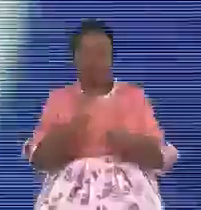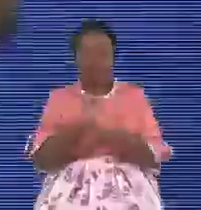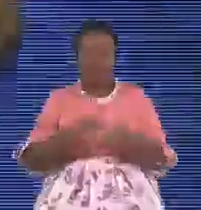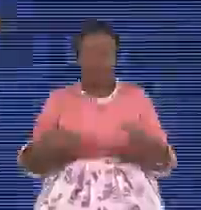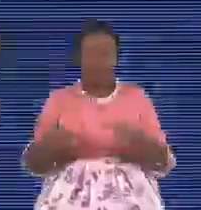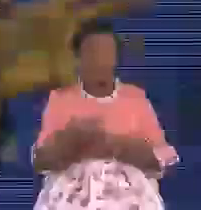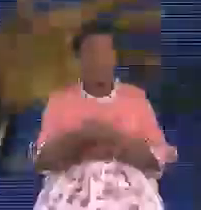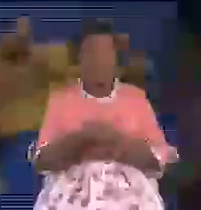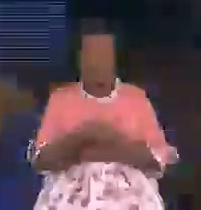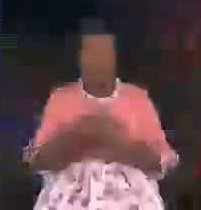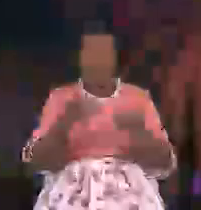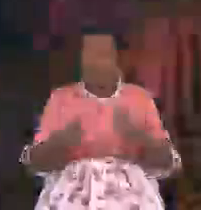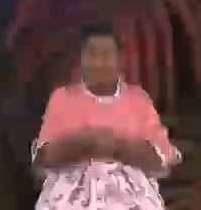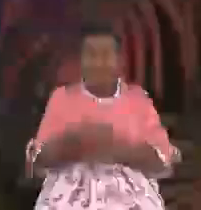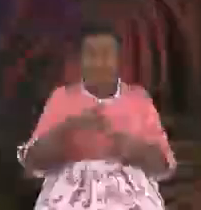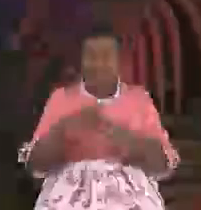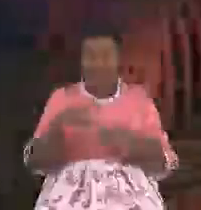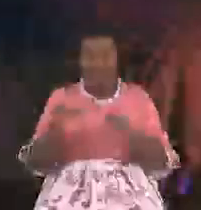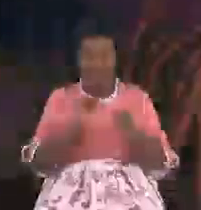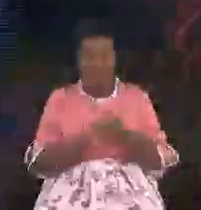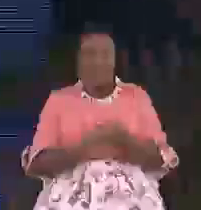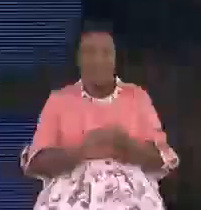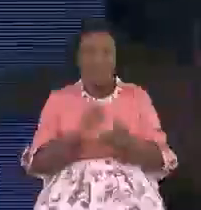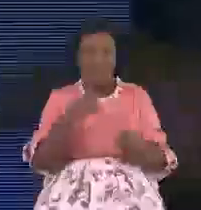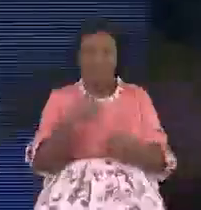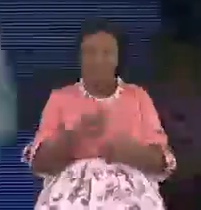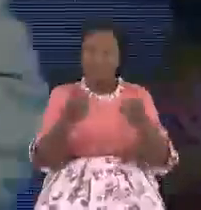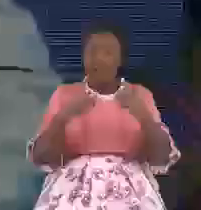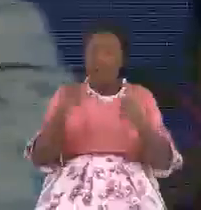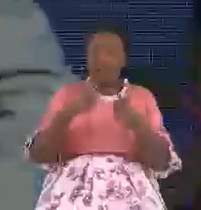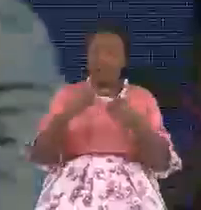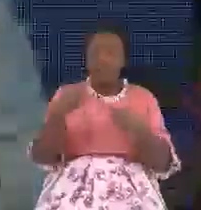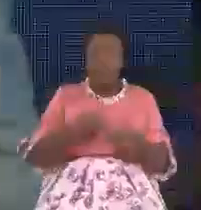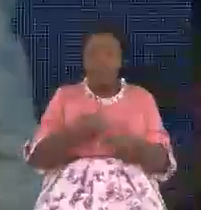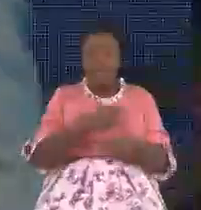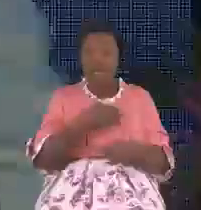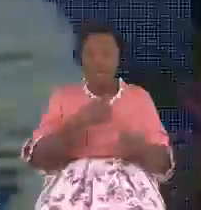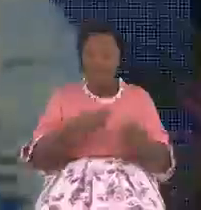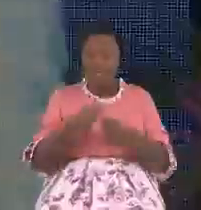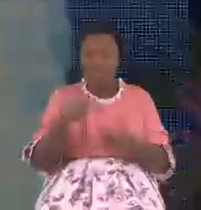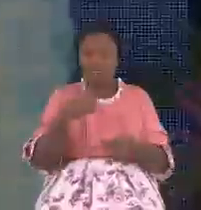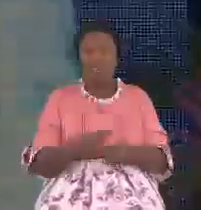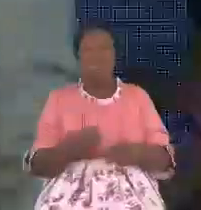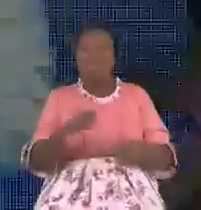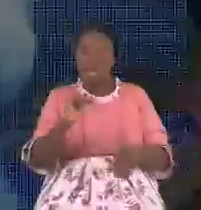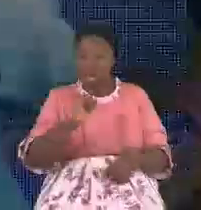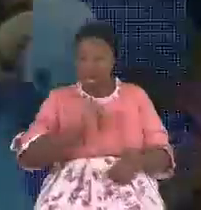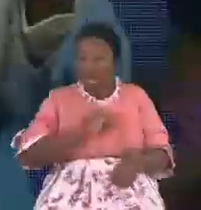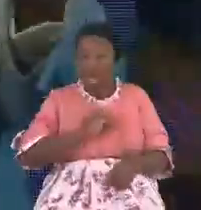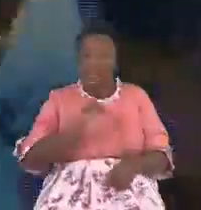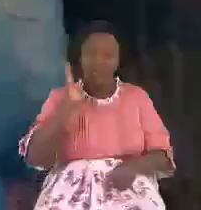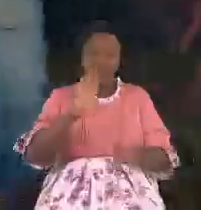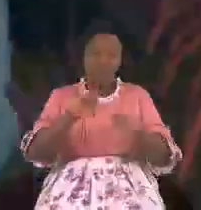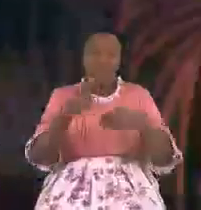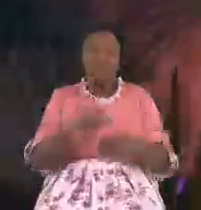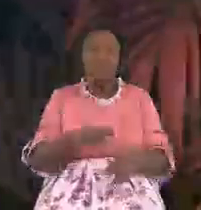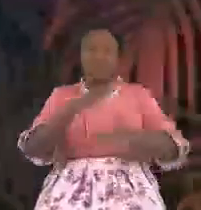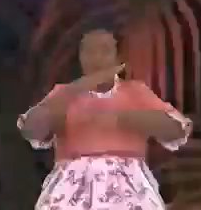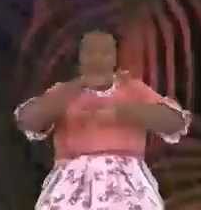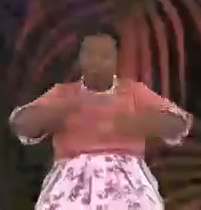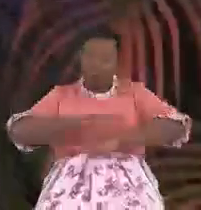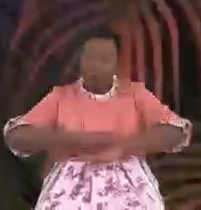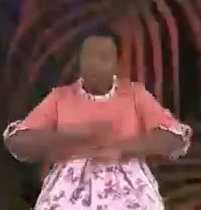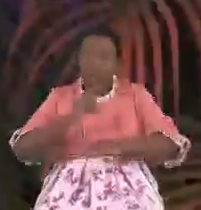come unto me and then it says i will give you rest you have to